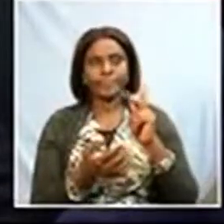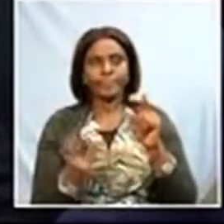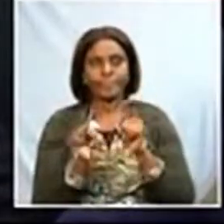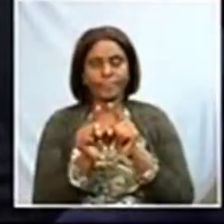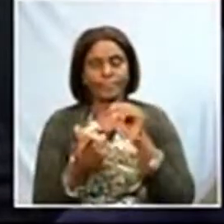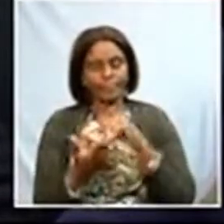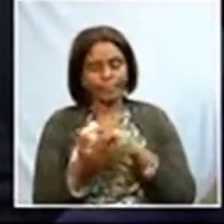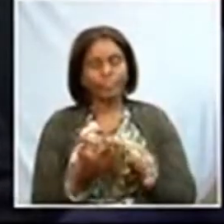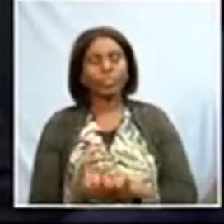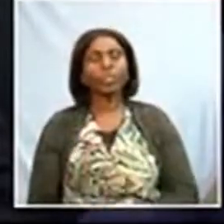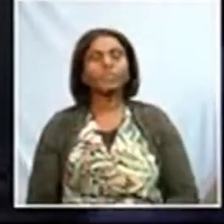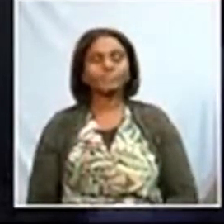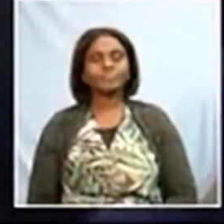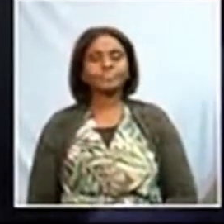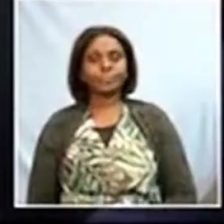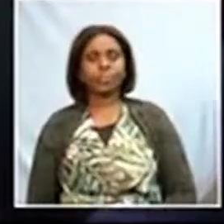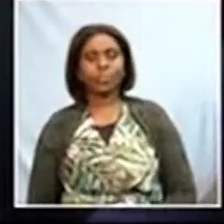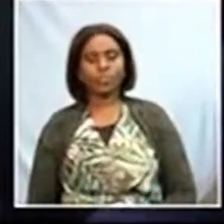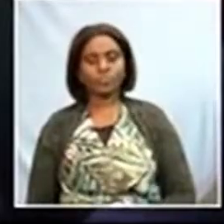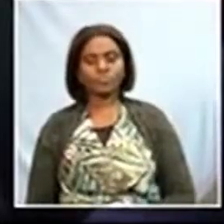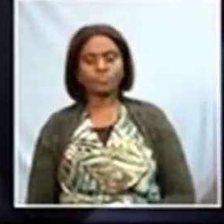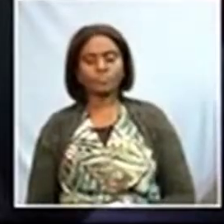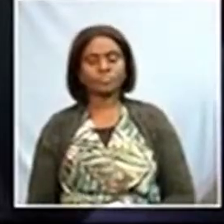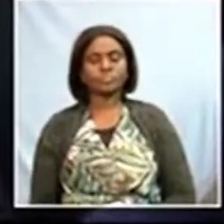And by